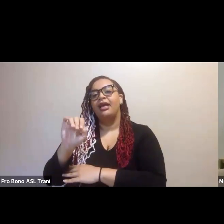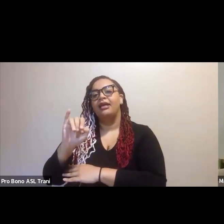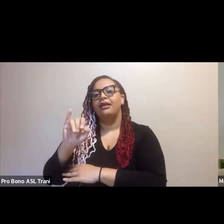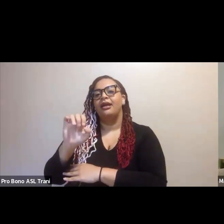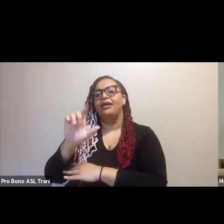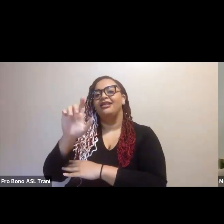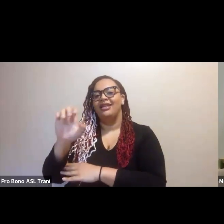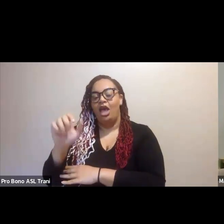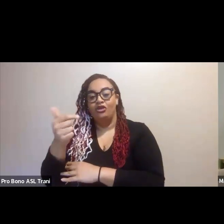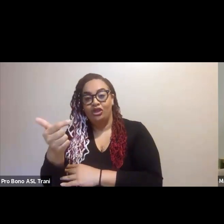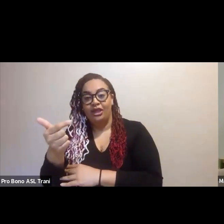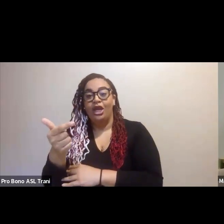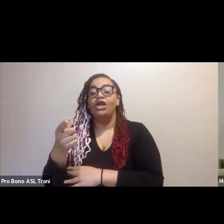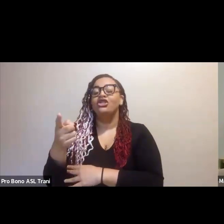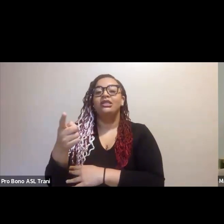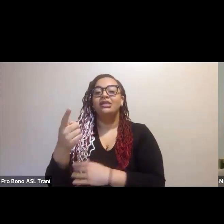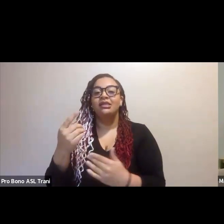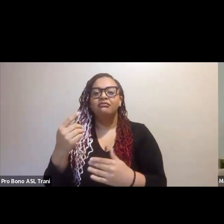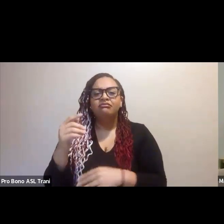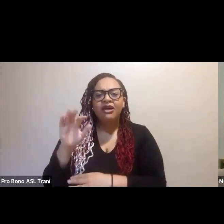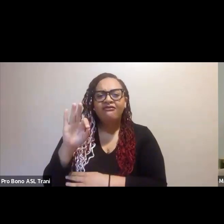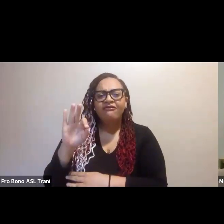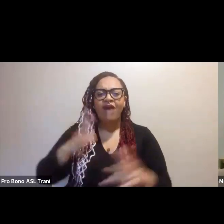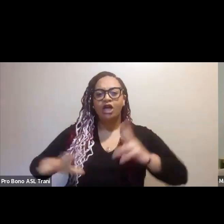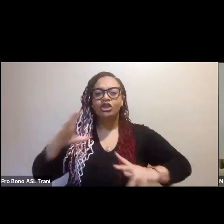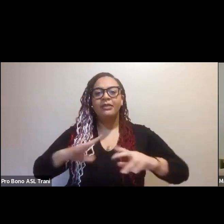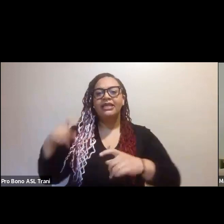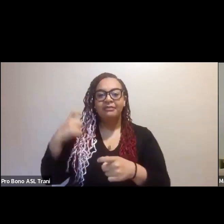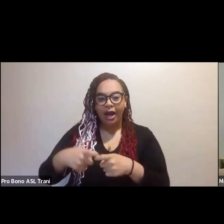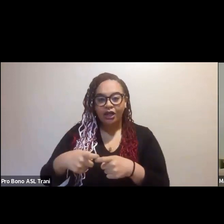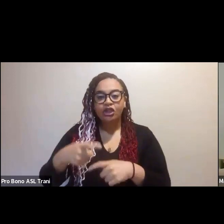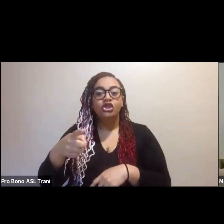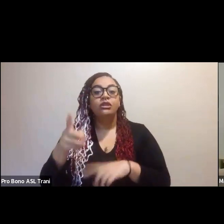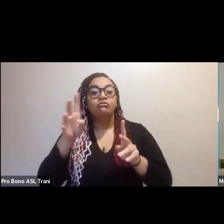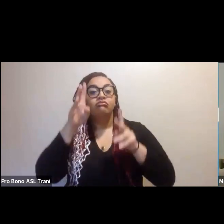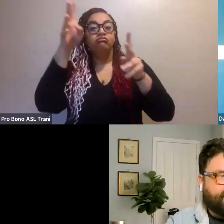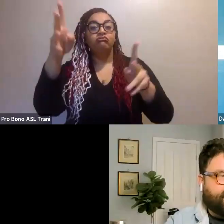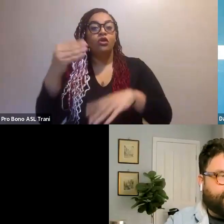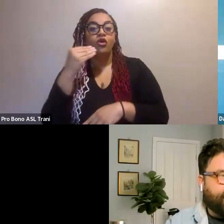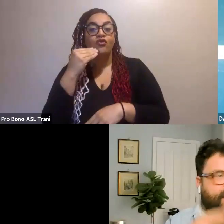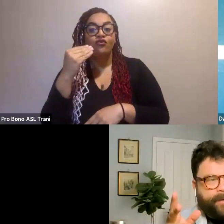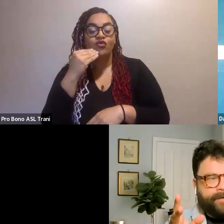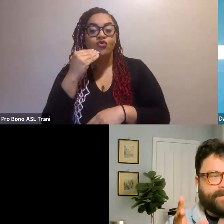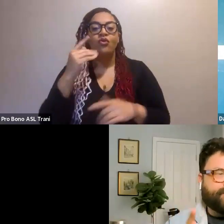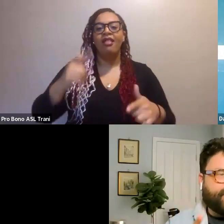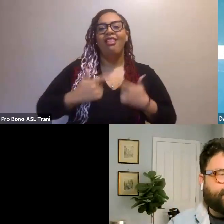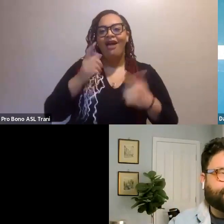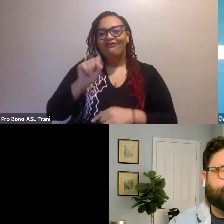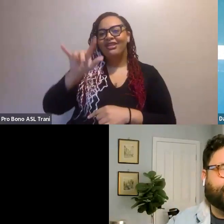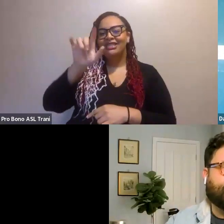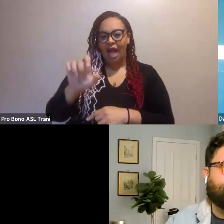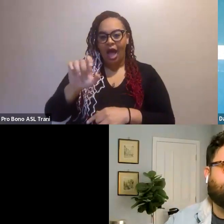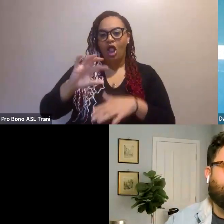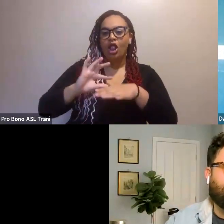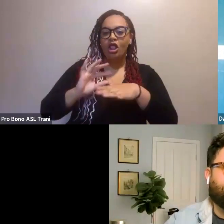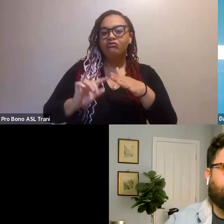fashionably famished. She's created foodie and lifestyle content since 2018. Blog posts and videos. She